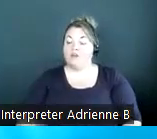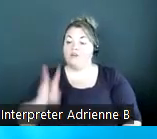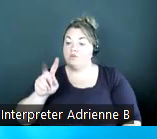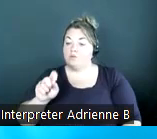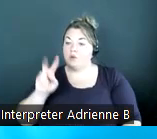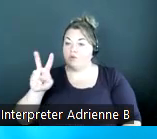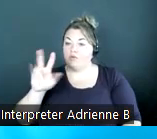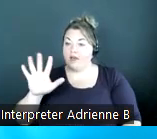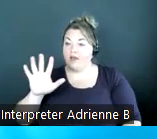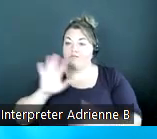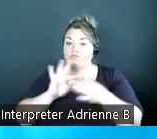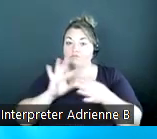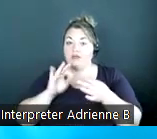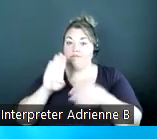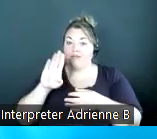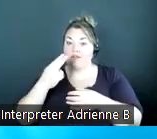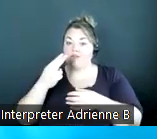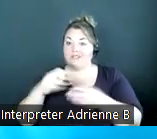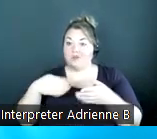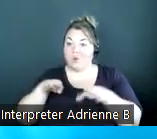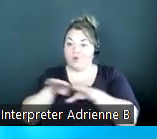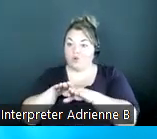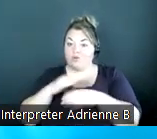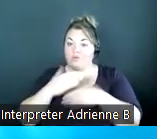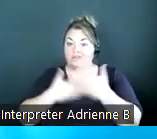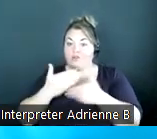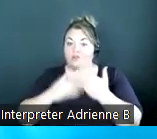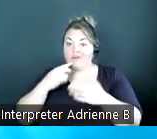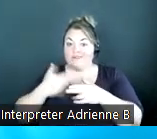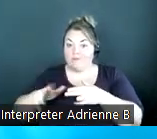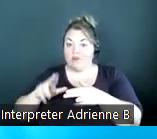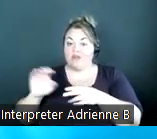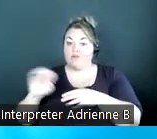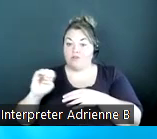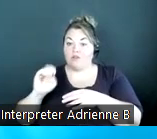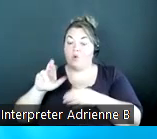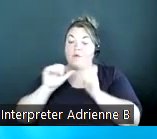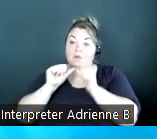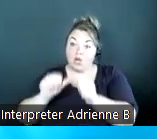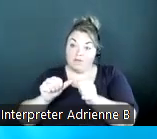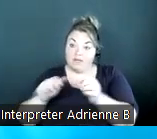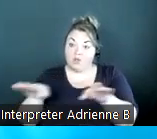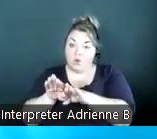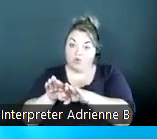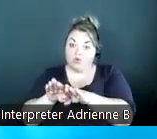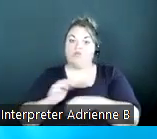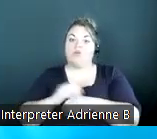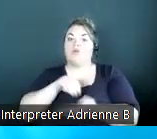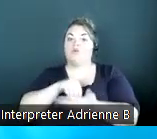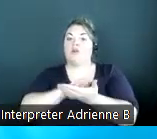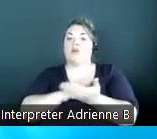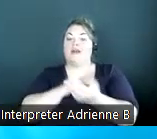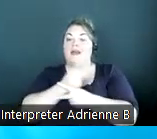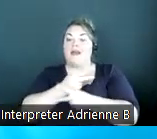2.25 speaks to BHE closure, so procedures for temporary, emergency, and permanent closures, record access and retention in that